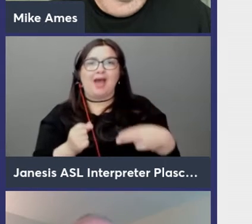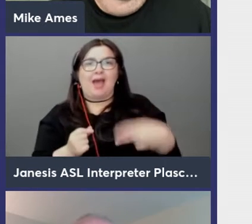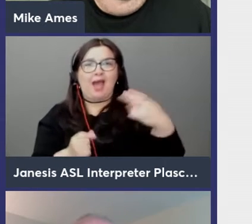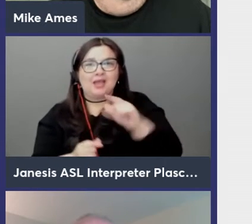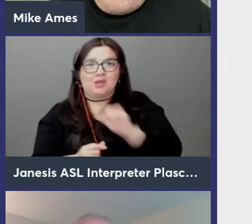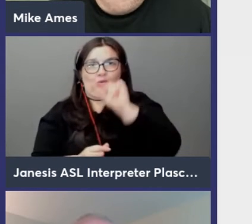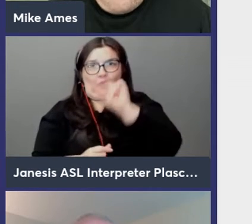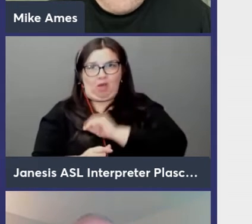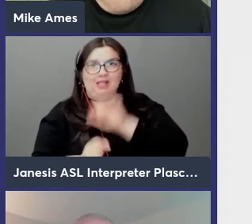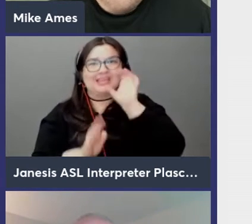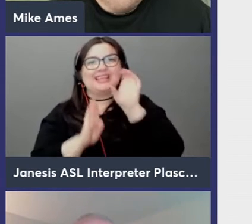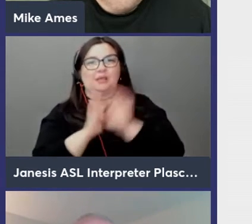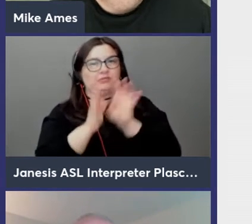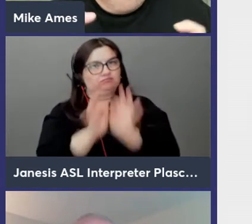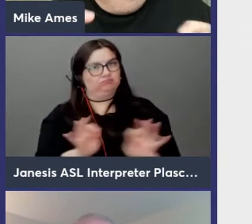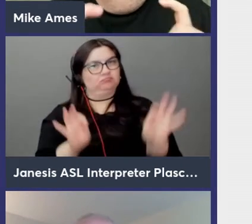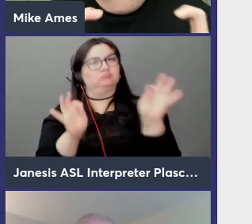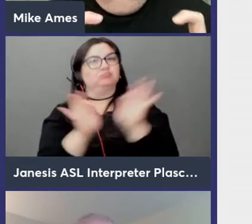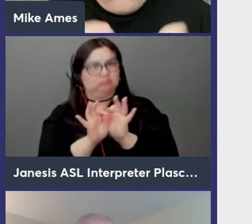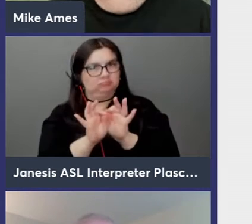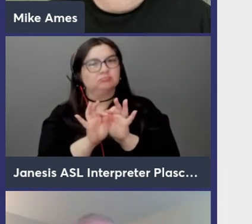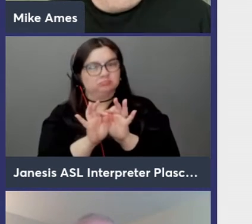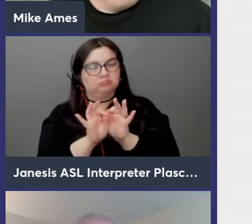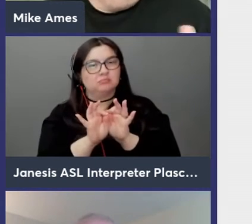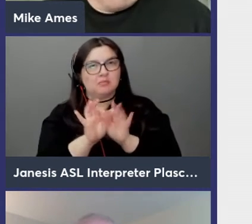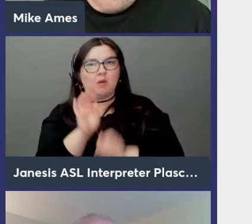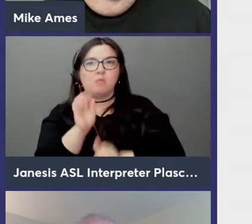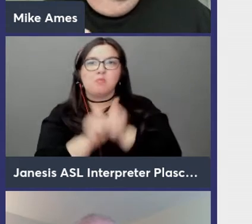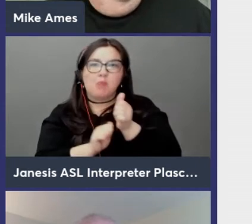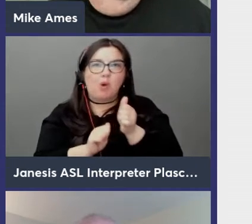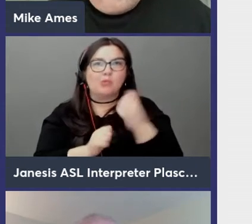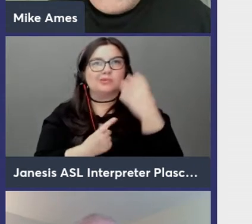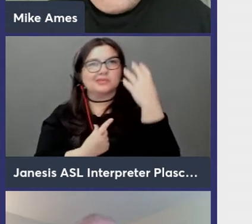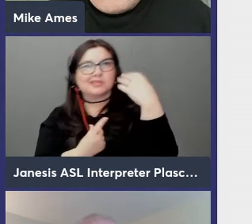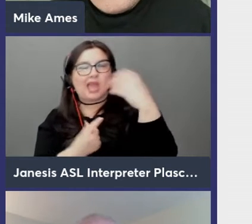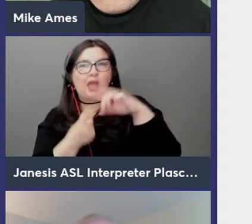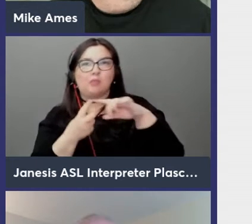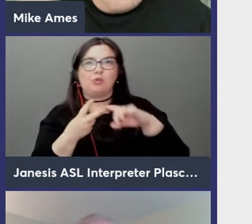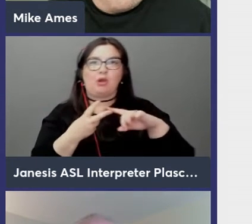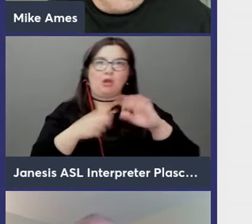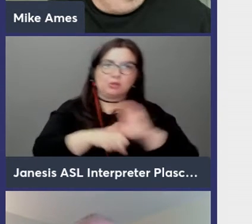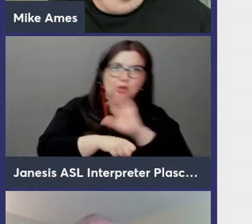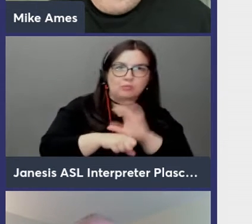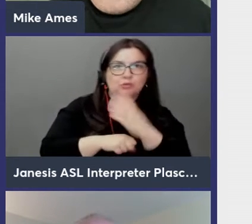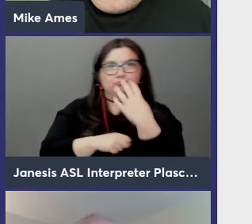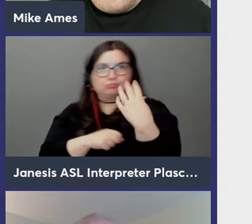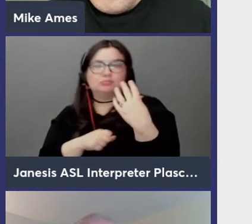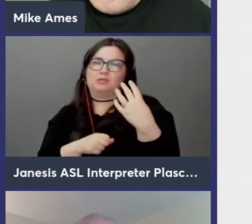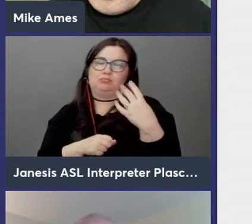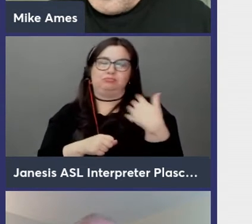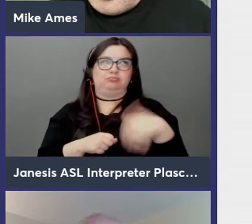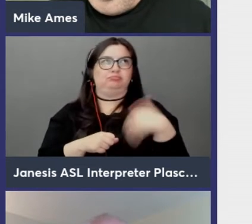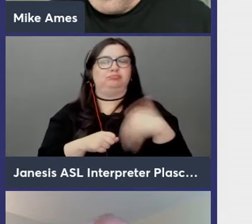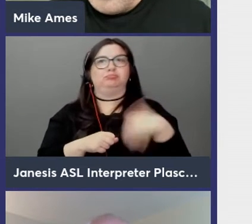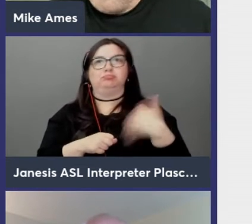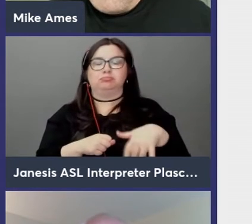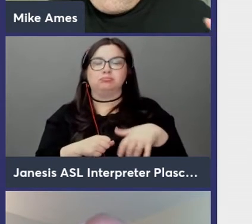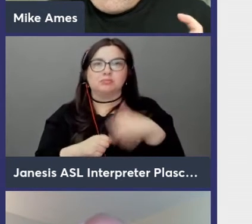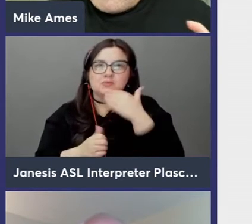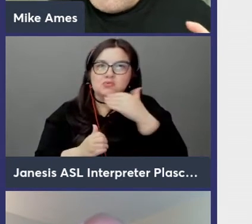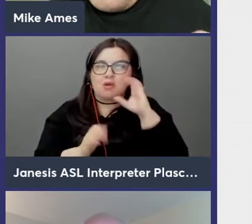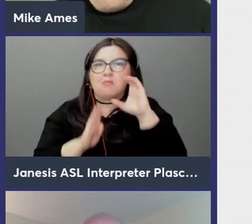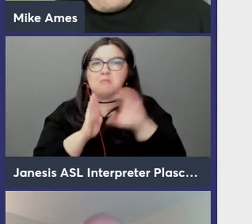images. Most, cameras on your computer and stuff are now very capable of taking decent